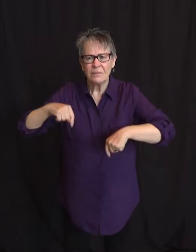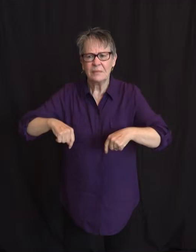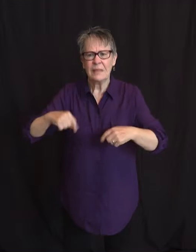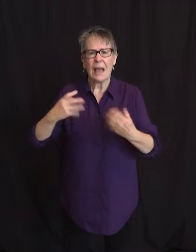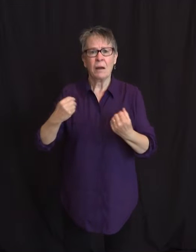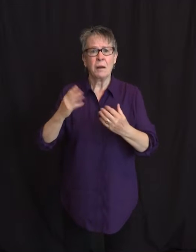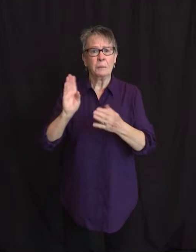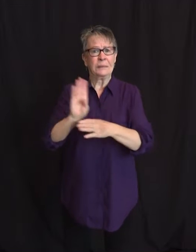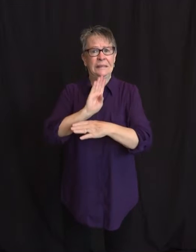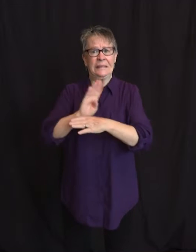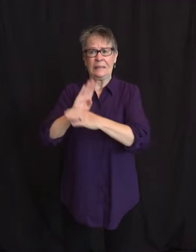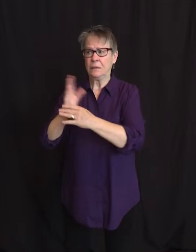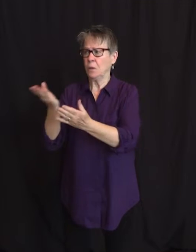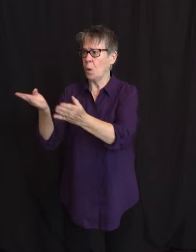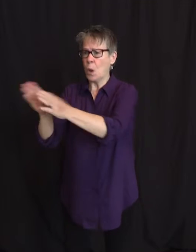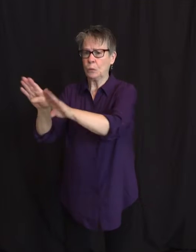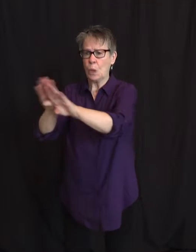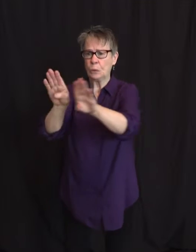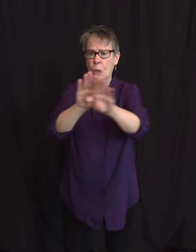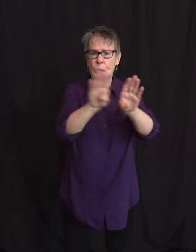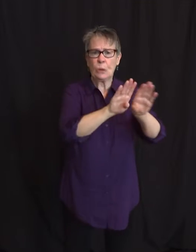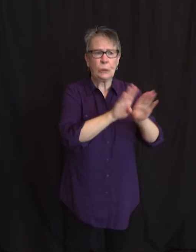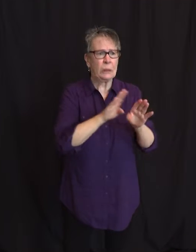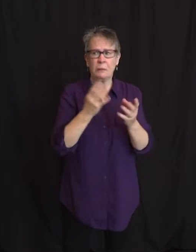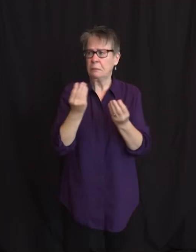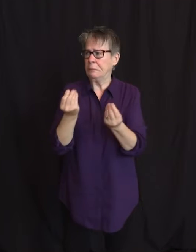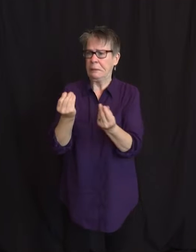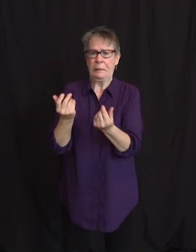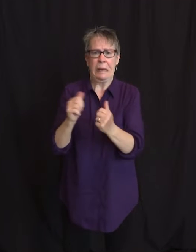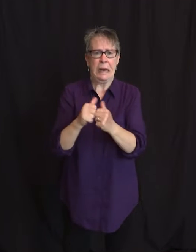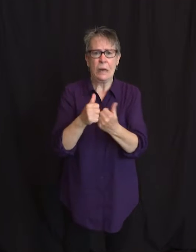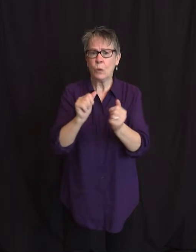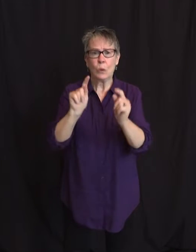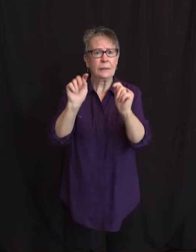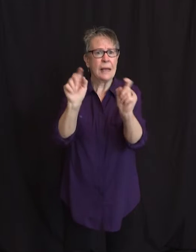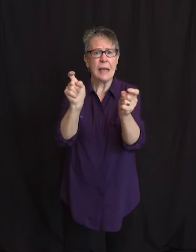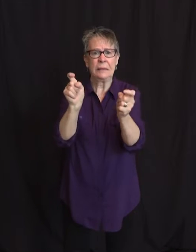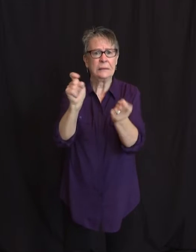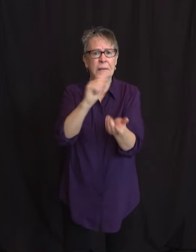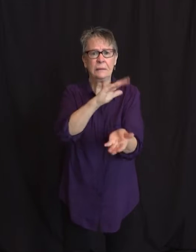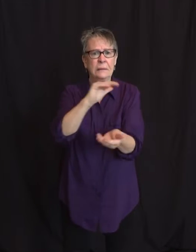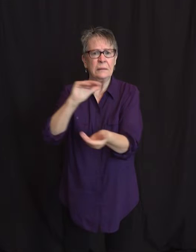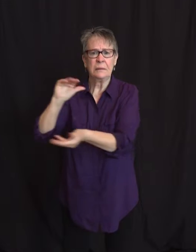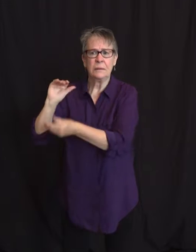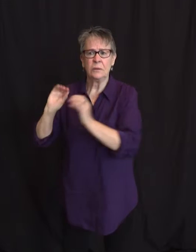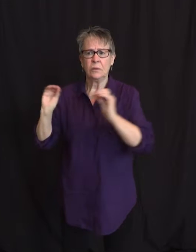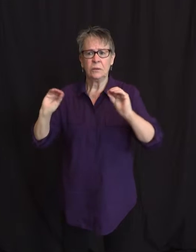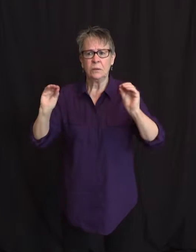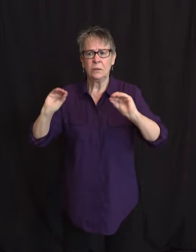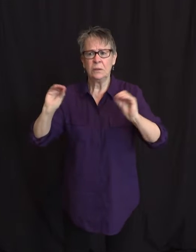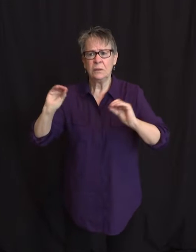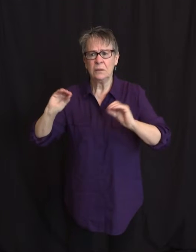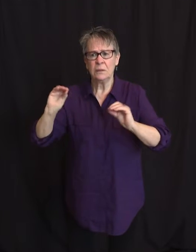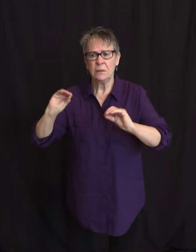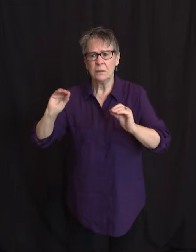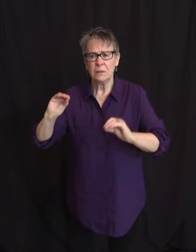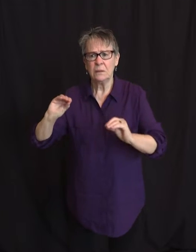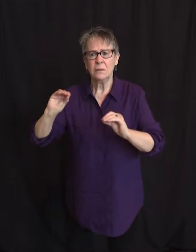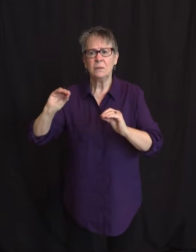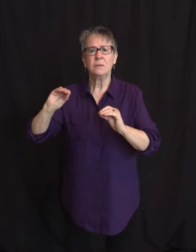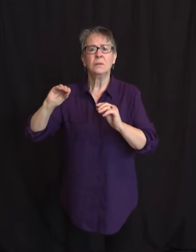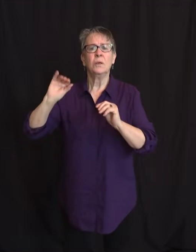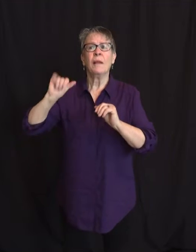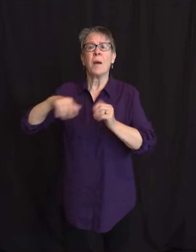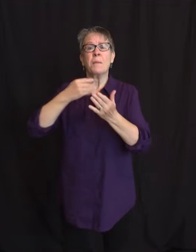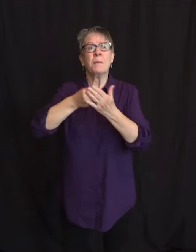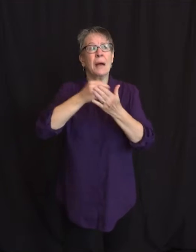is virtually shut down. We absolutely intended this money to be helpful to the states that are dealing with this